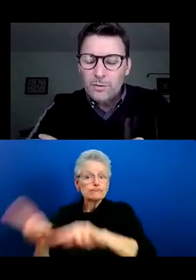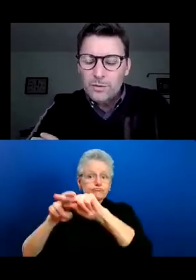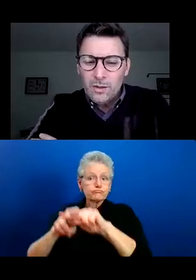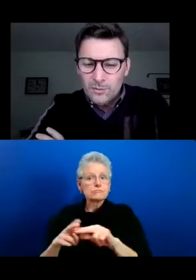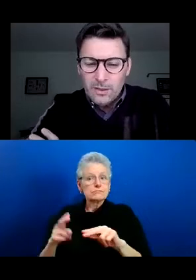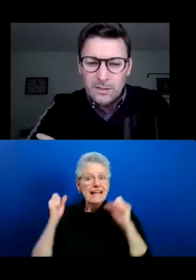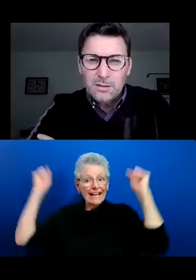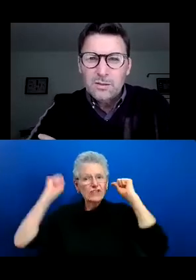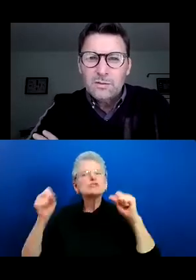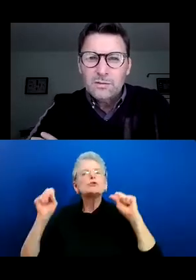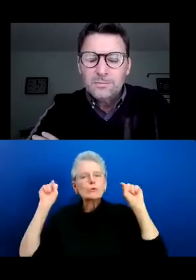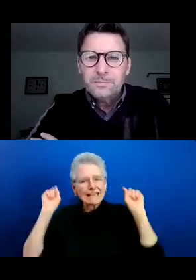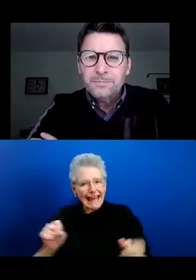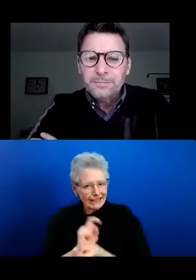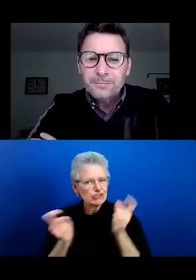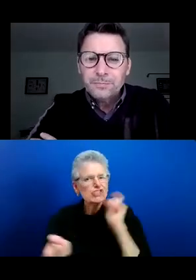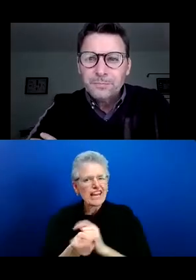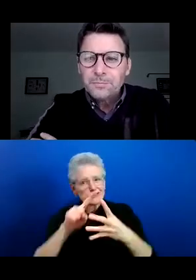we can reverse all those chronic conditions.